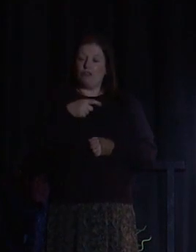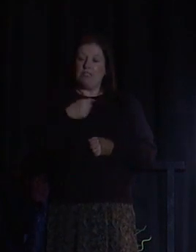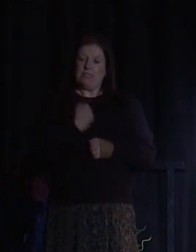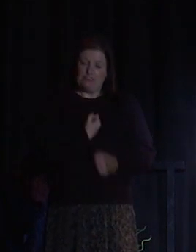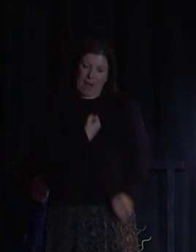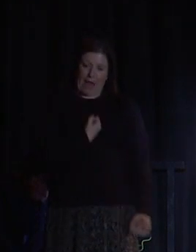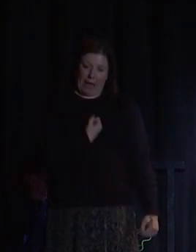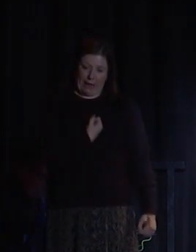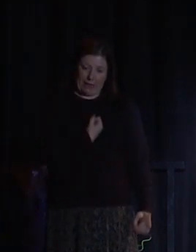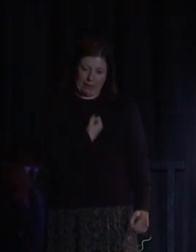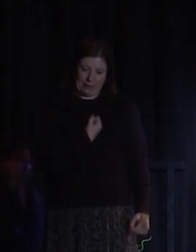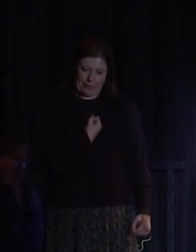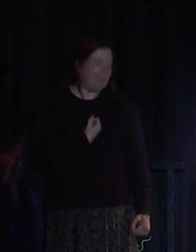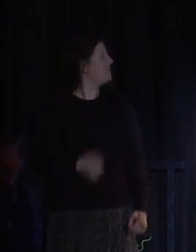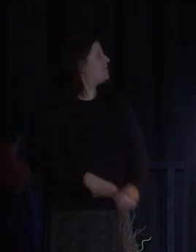What?